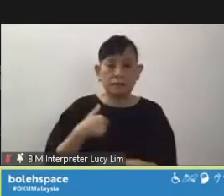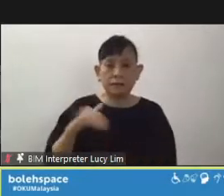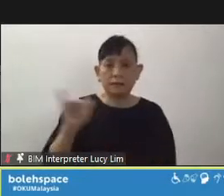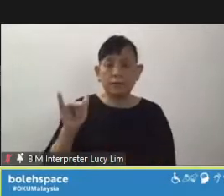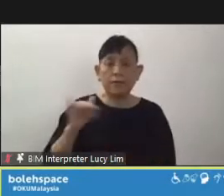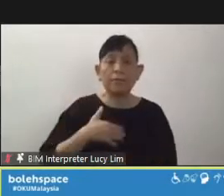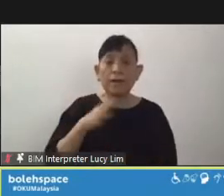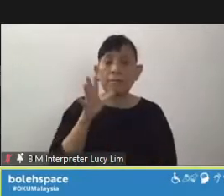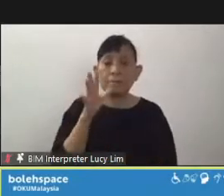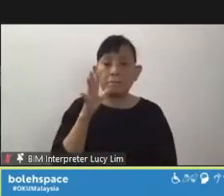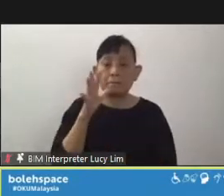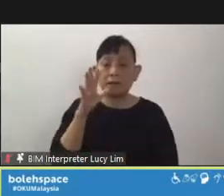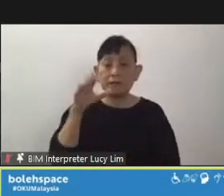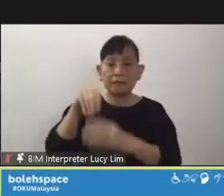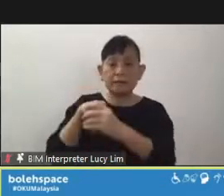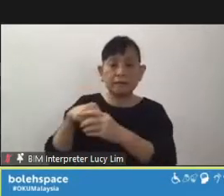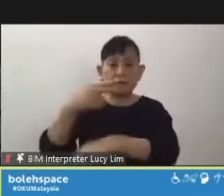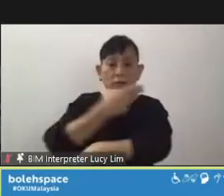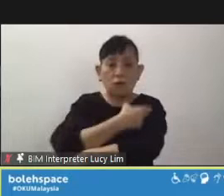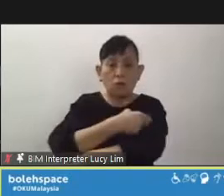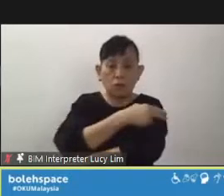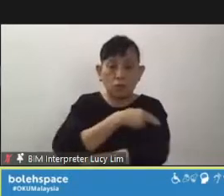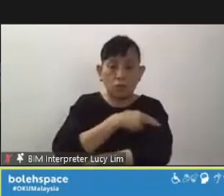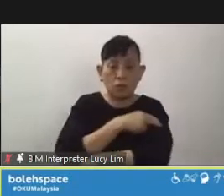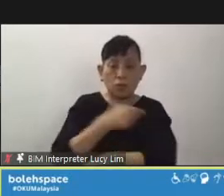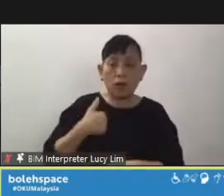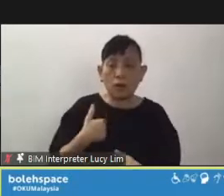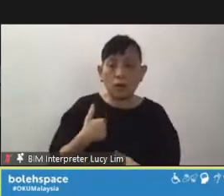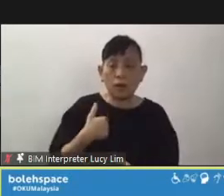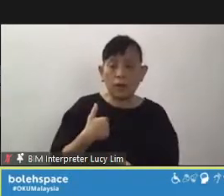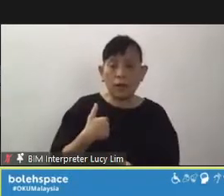warded, and when I am looking for